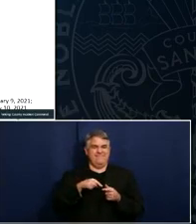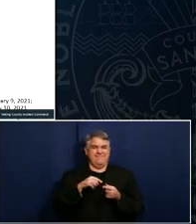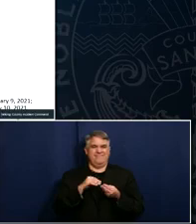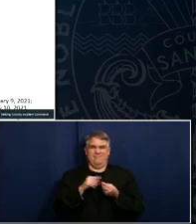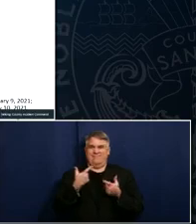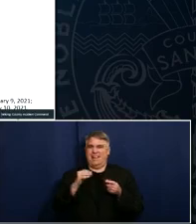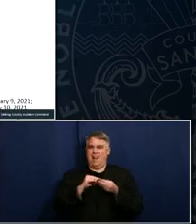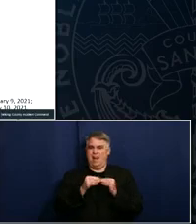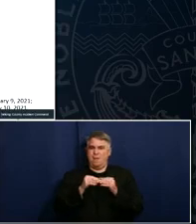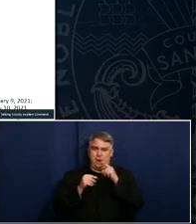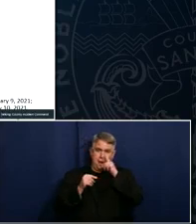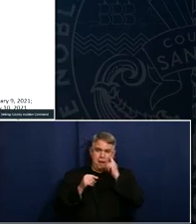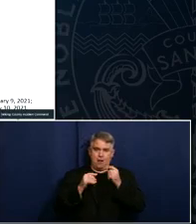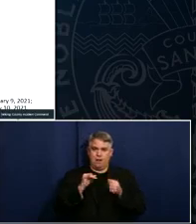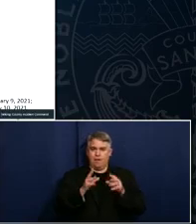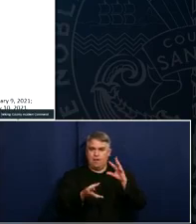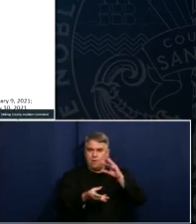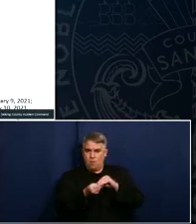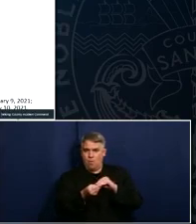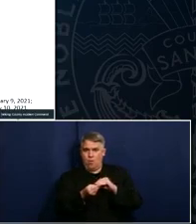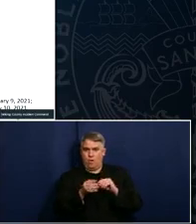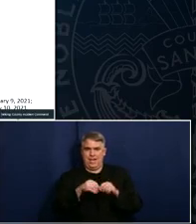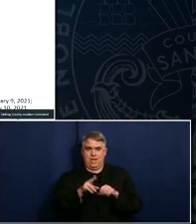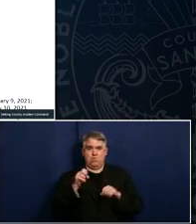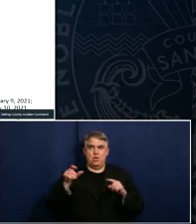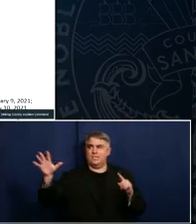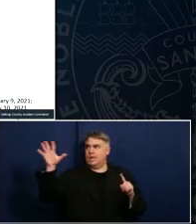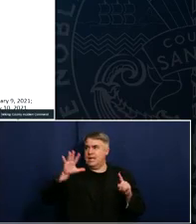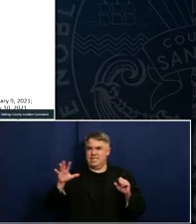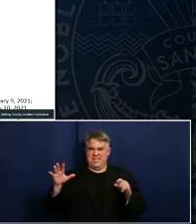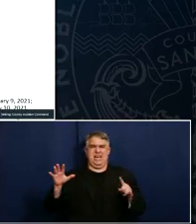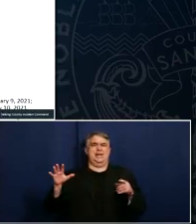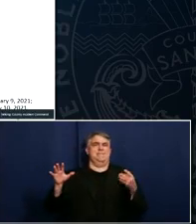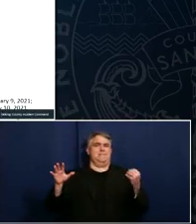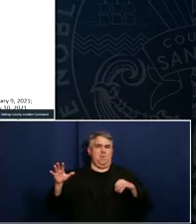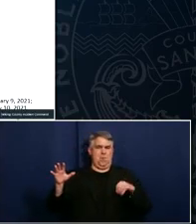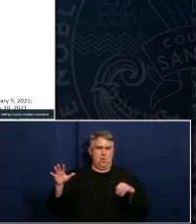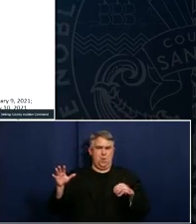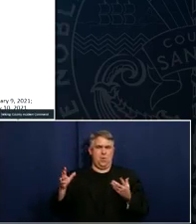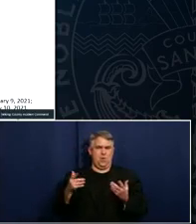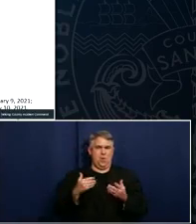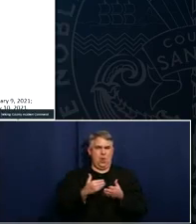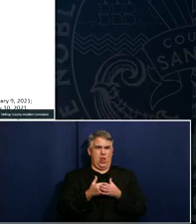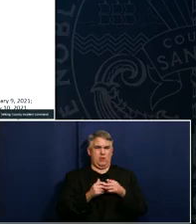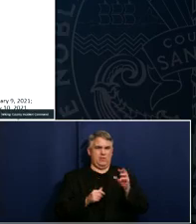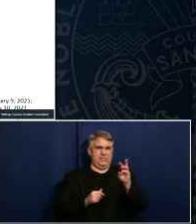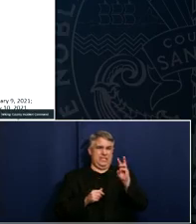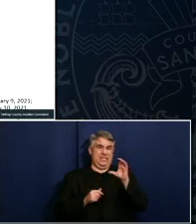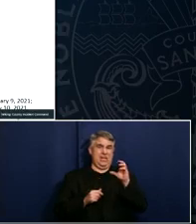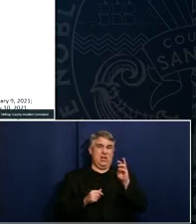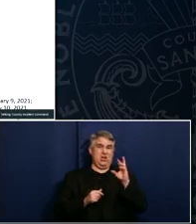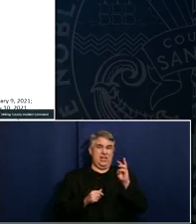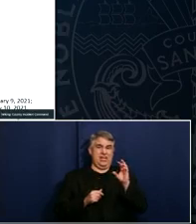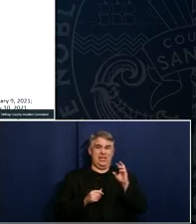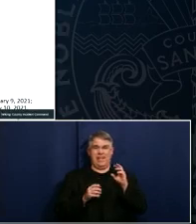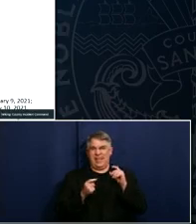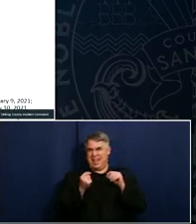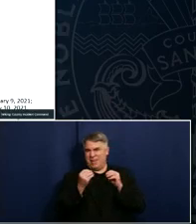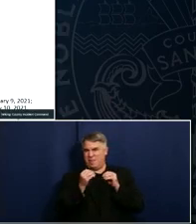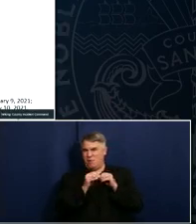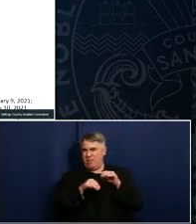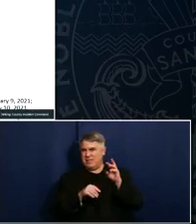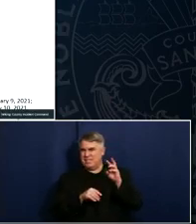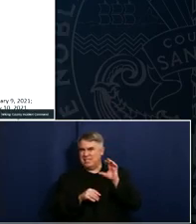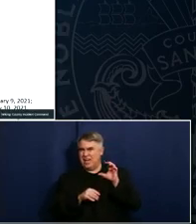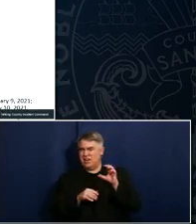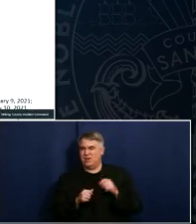number, which I believe is close to 600, just over 600. But our